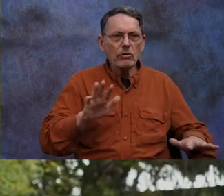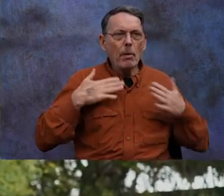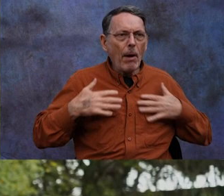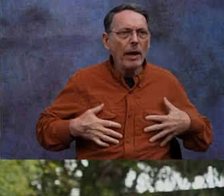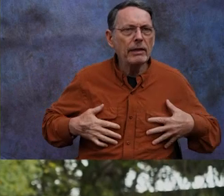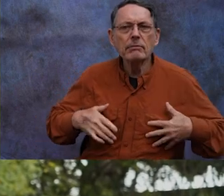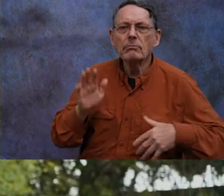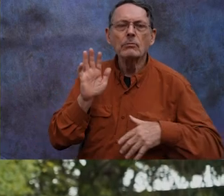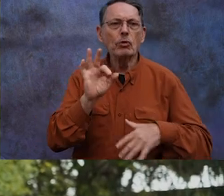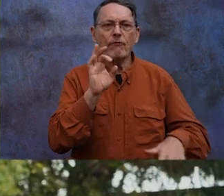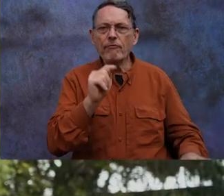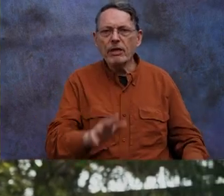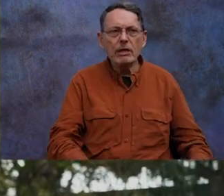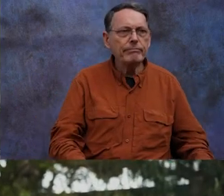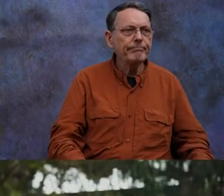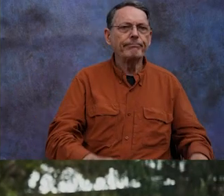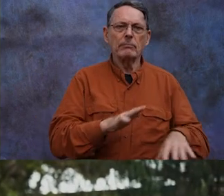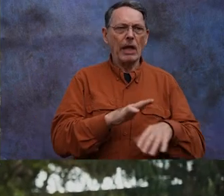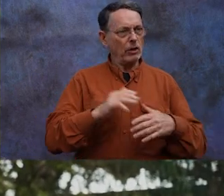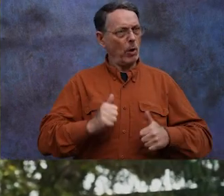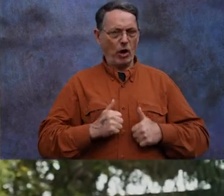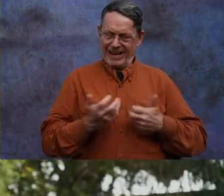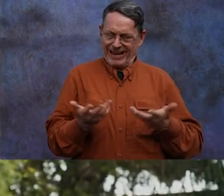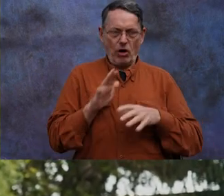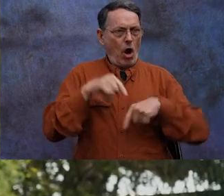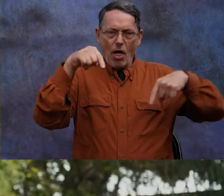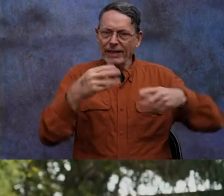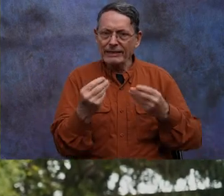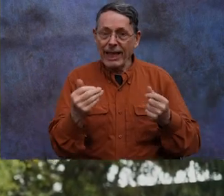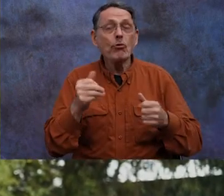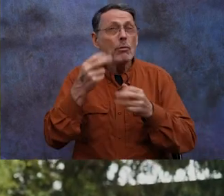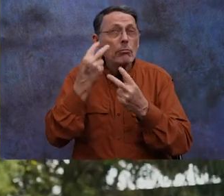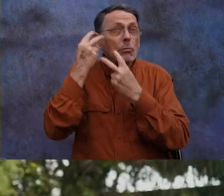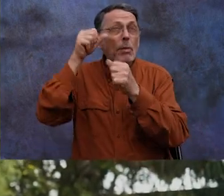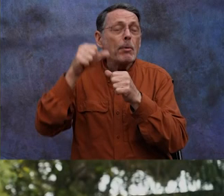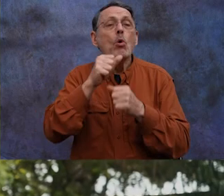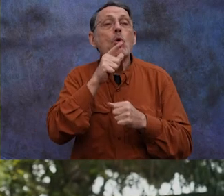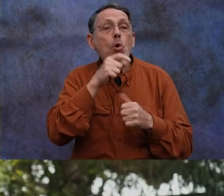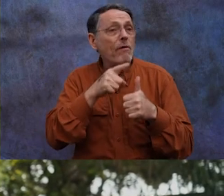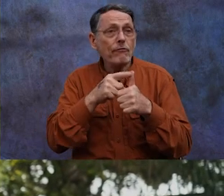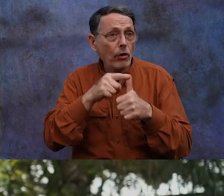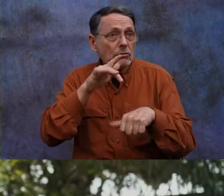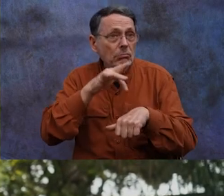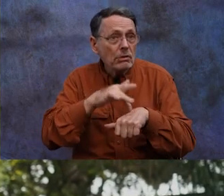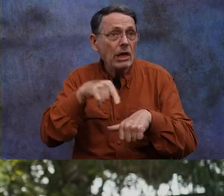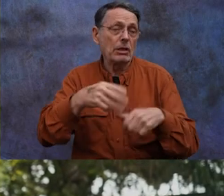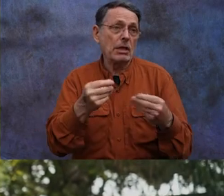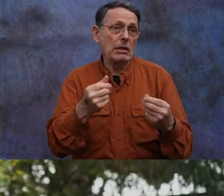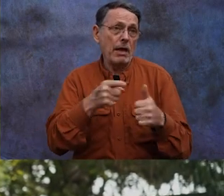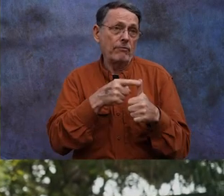here, you're living here on this land. And who came first? Whose feet were on this